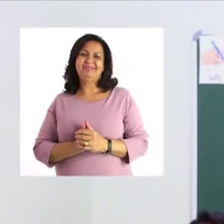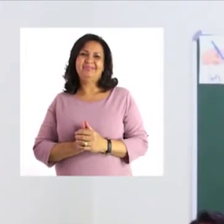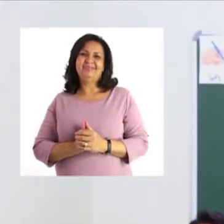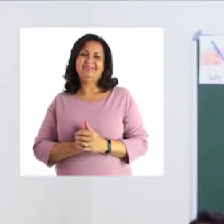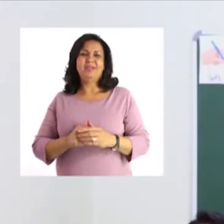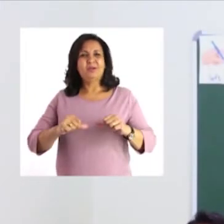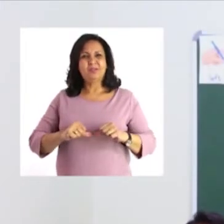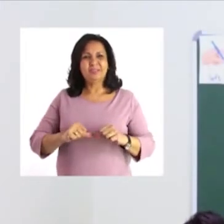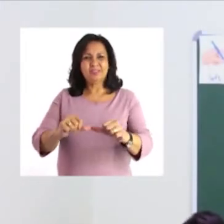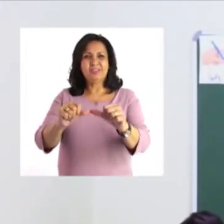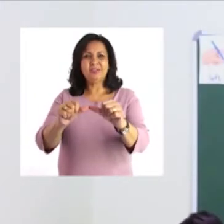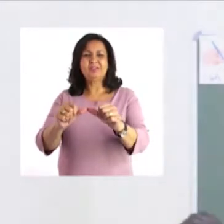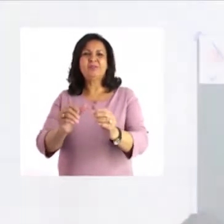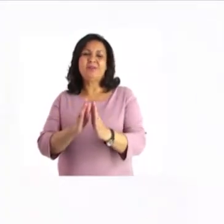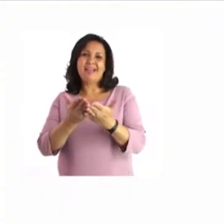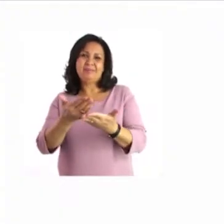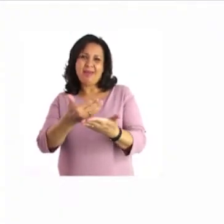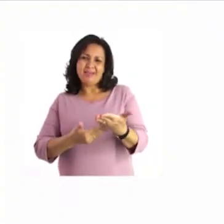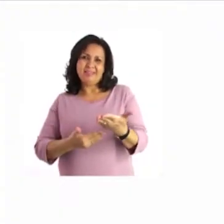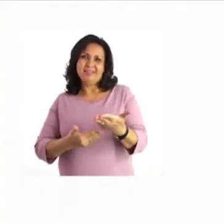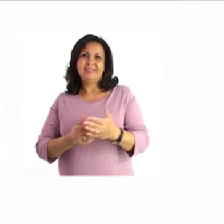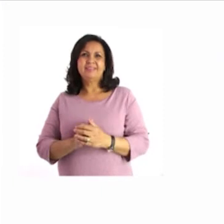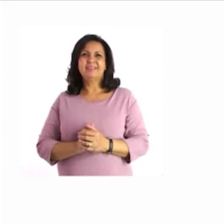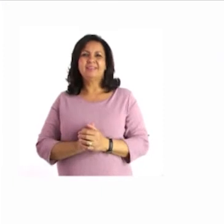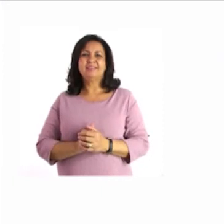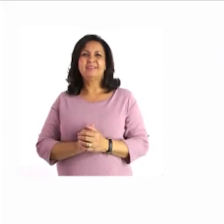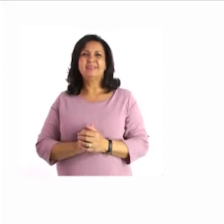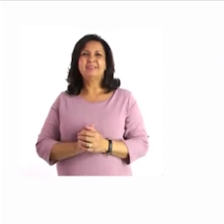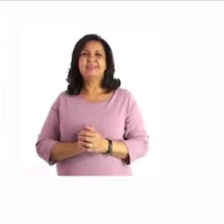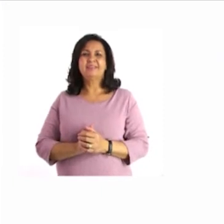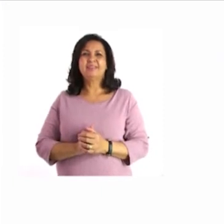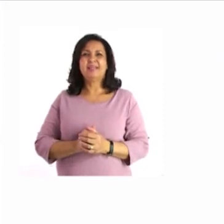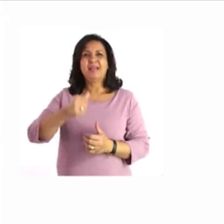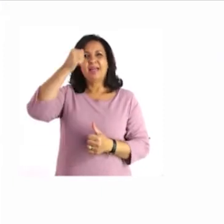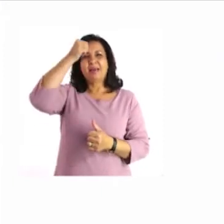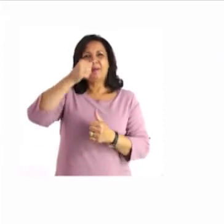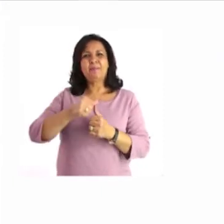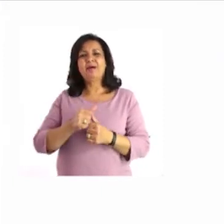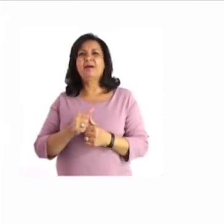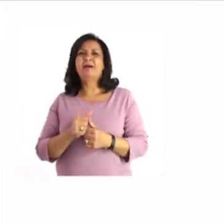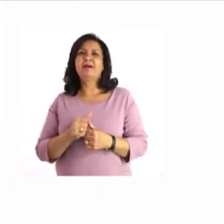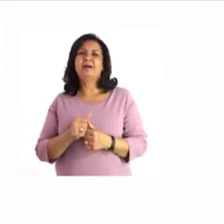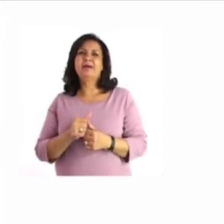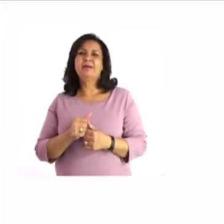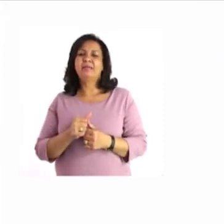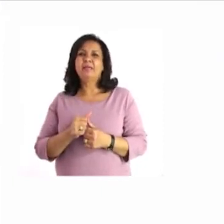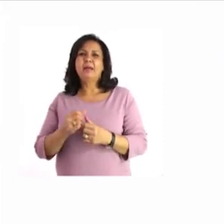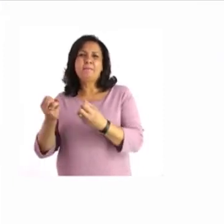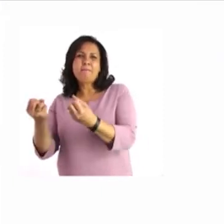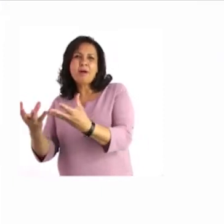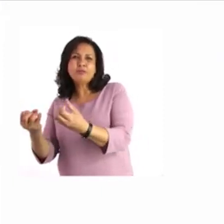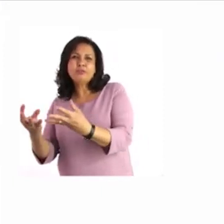move on to our next page. And for our next page, remember the lesson I taught you on most